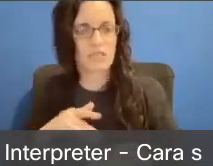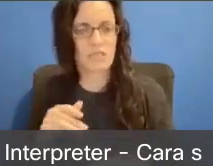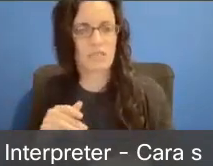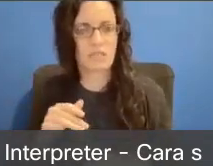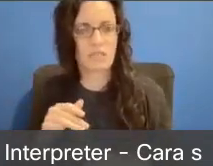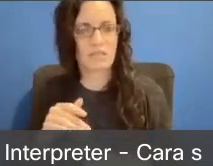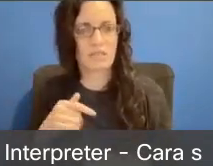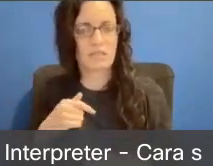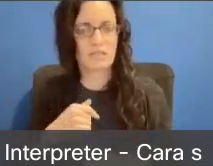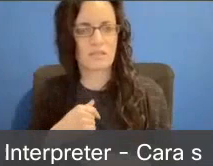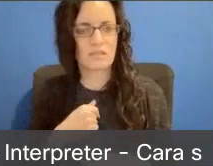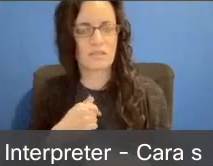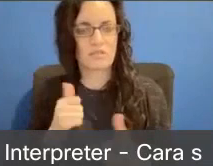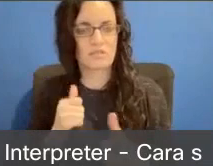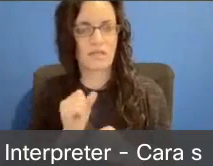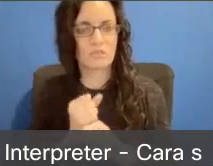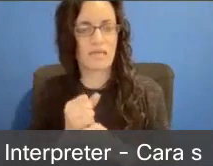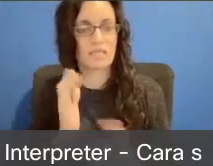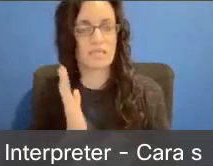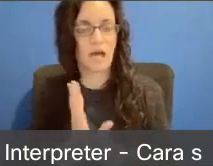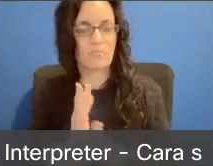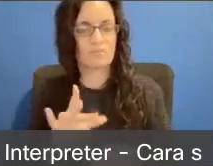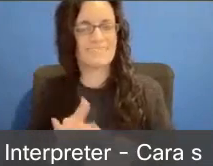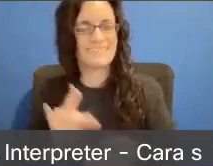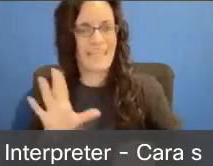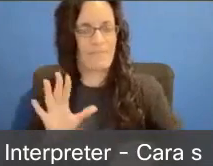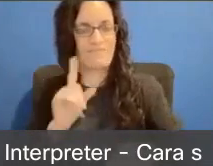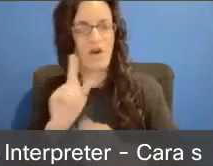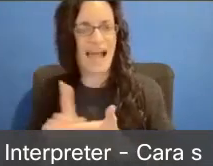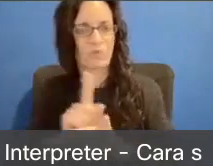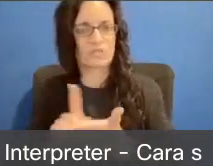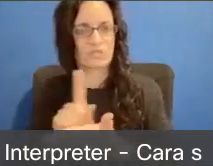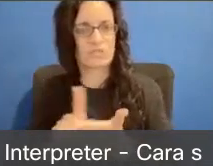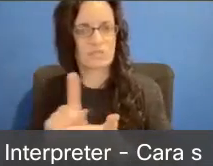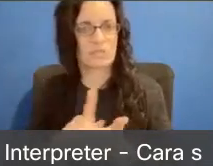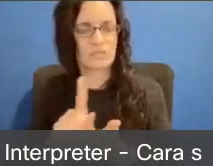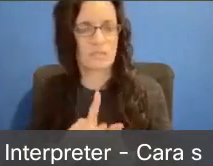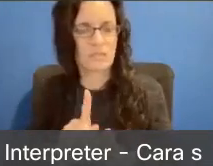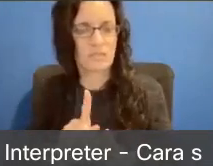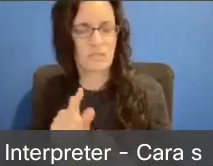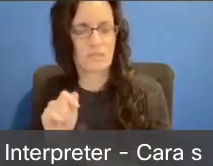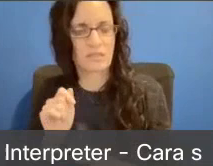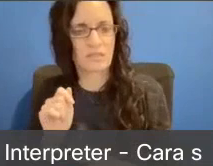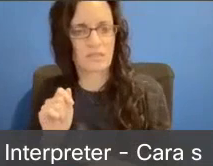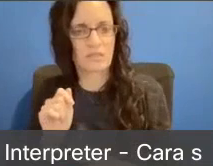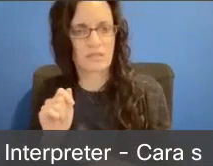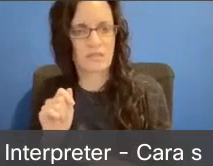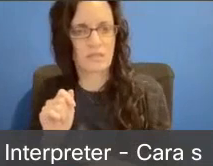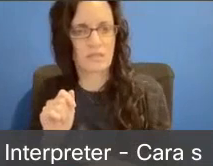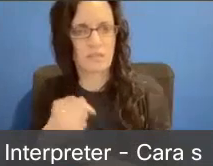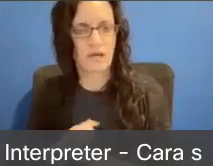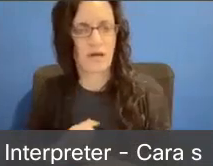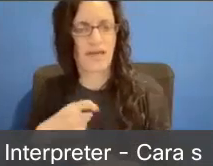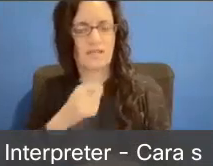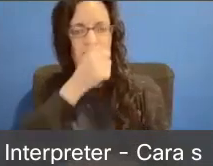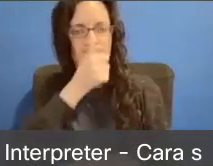on snapping myself for hours. I mean, it set out in a way where I had to feel a certain amount of pain